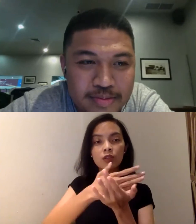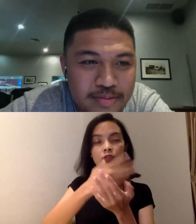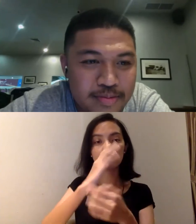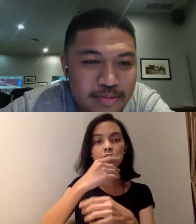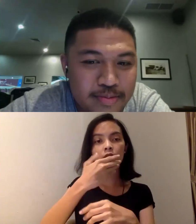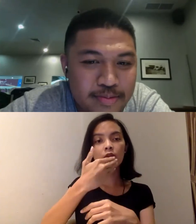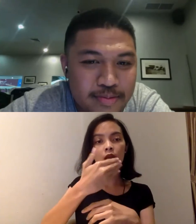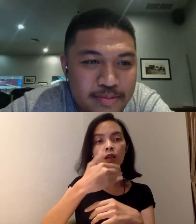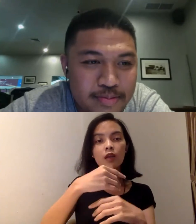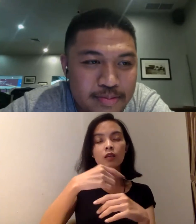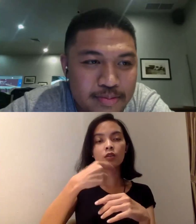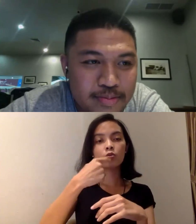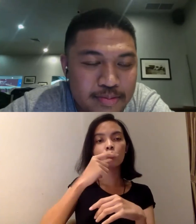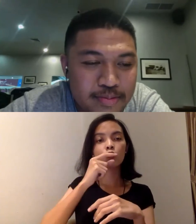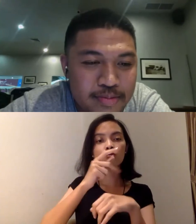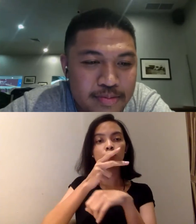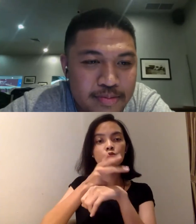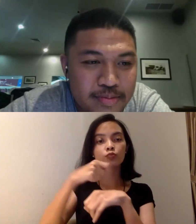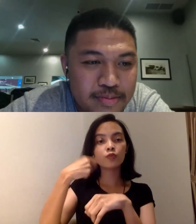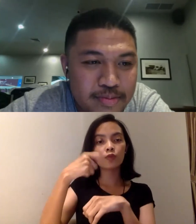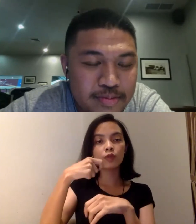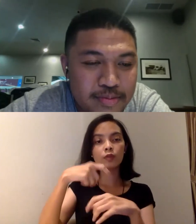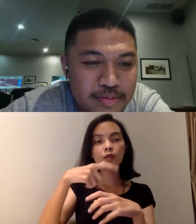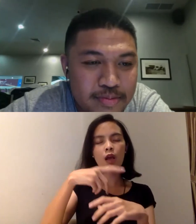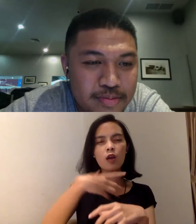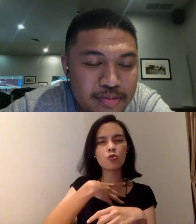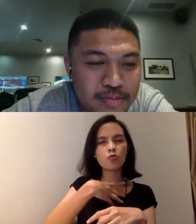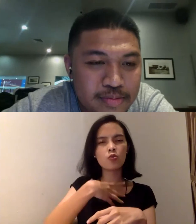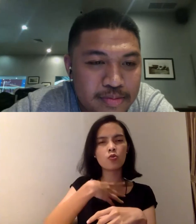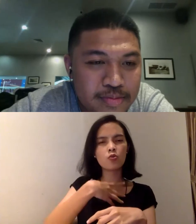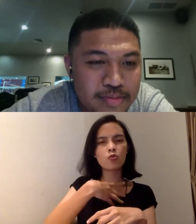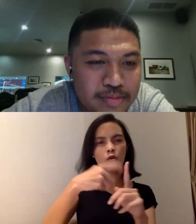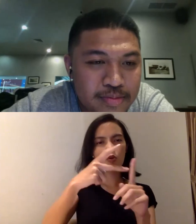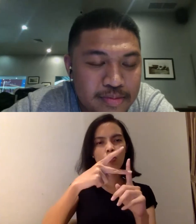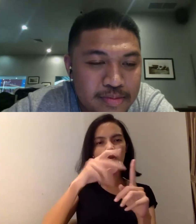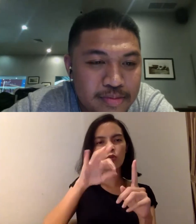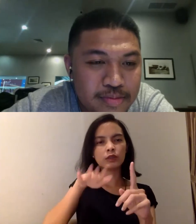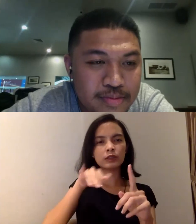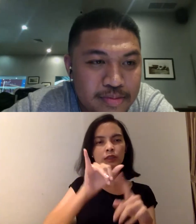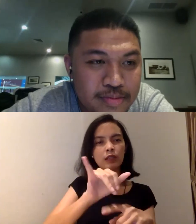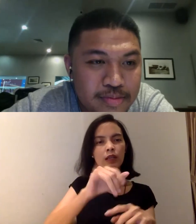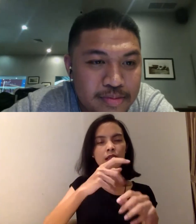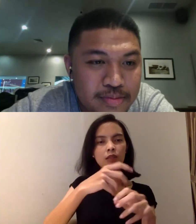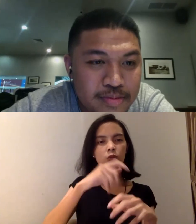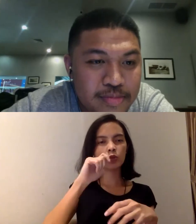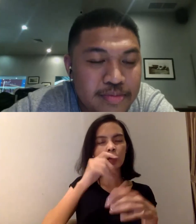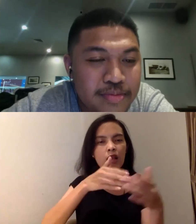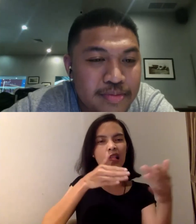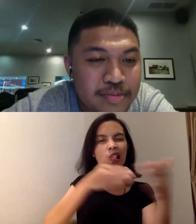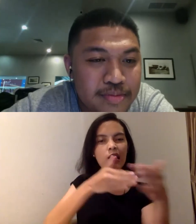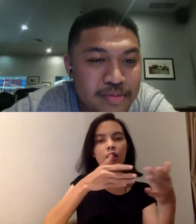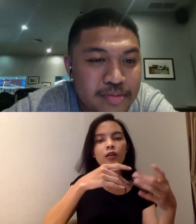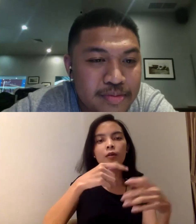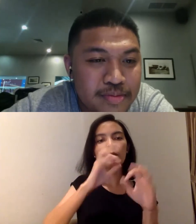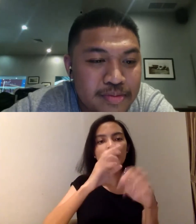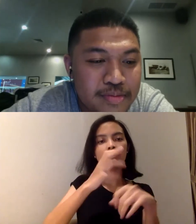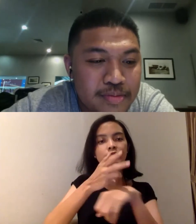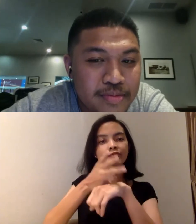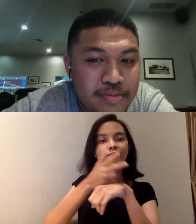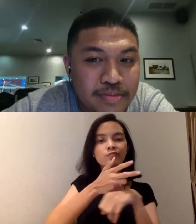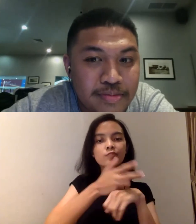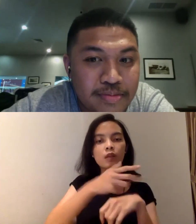for the filmmaker. Khozy, I'm curious, what were the hardest challenges you faced in making Lika Liku